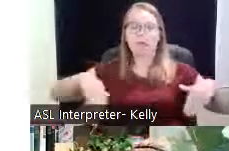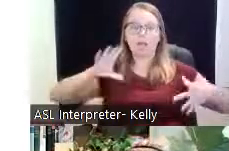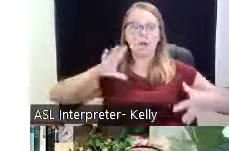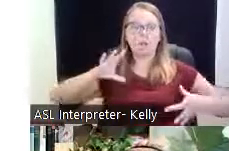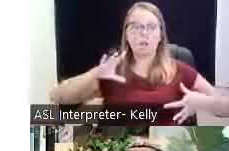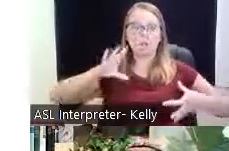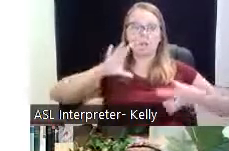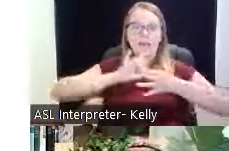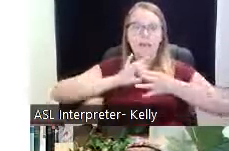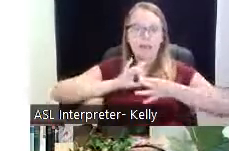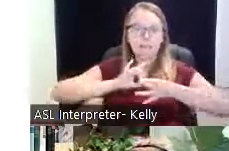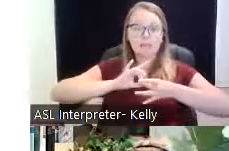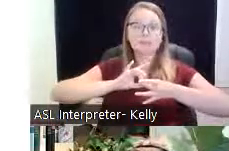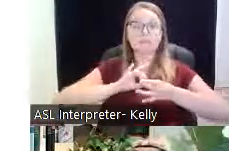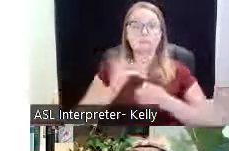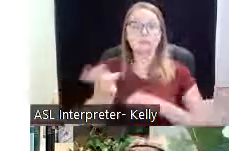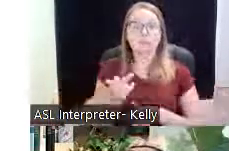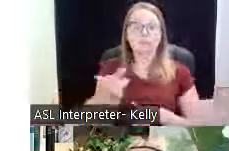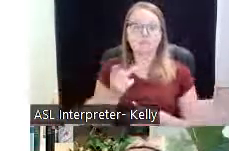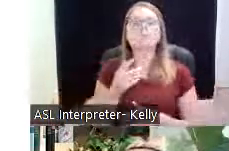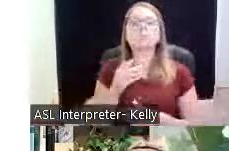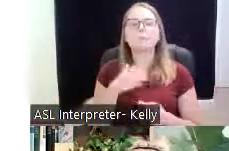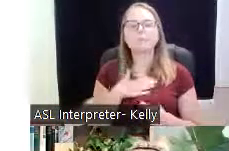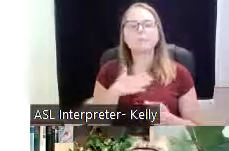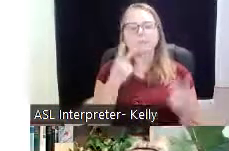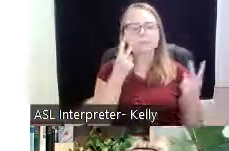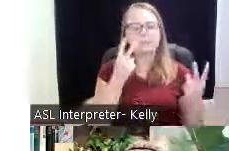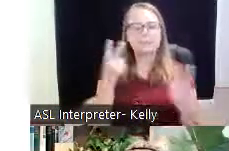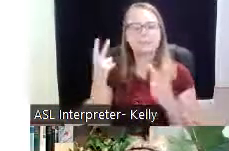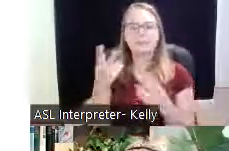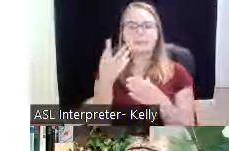and Commit to Connect, you can visit both websites,